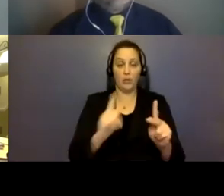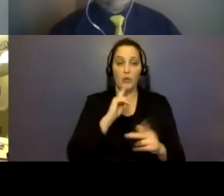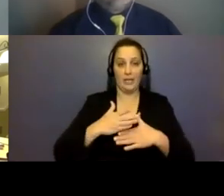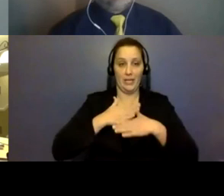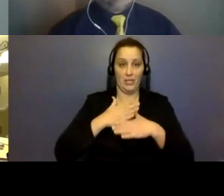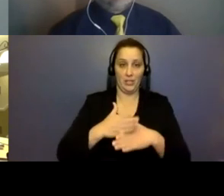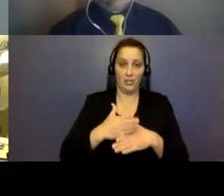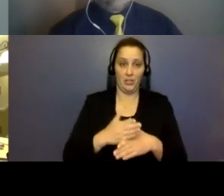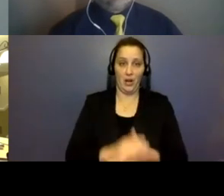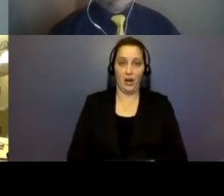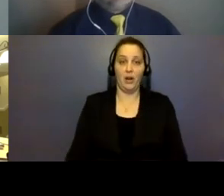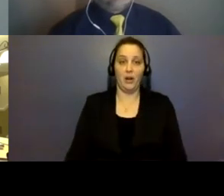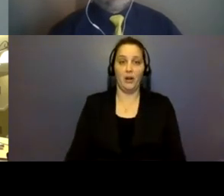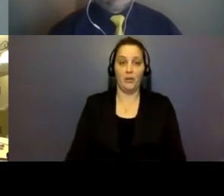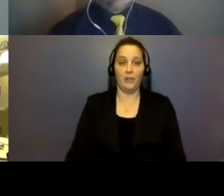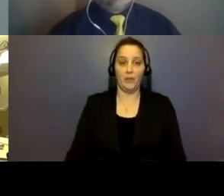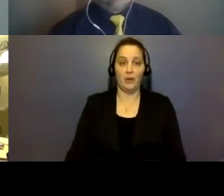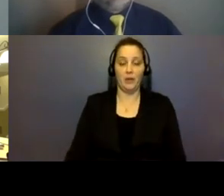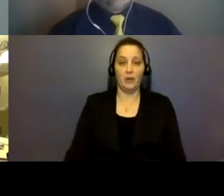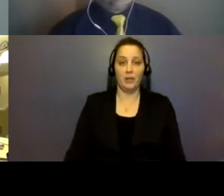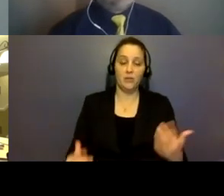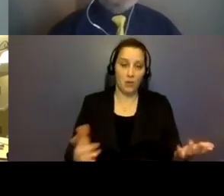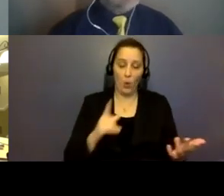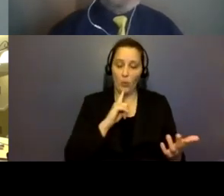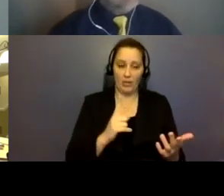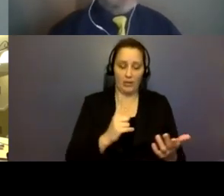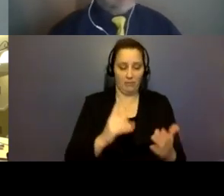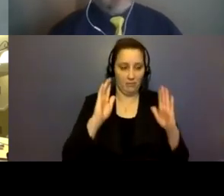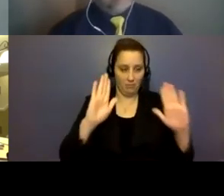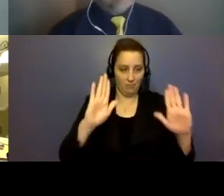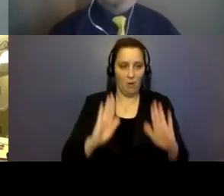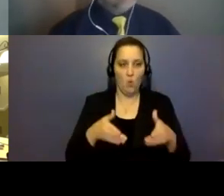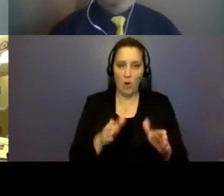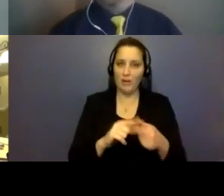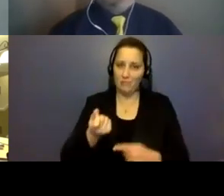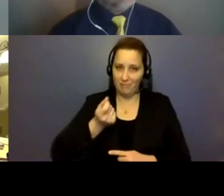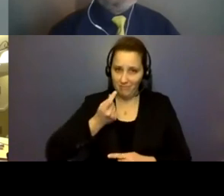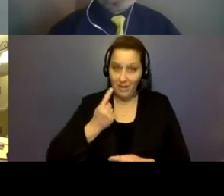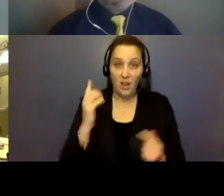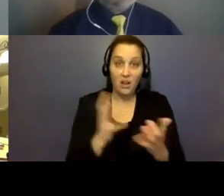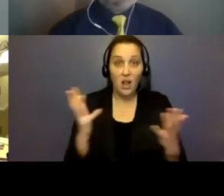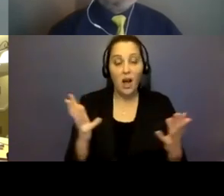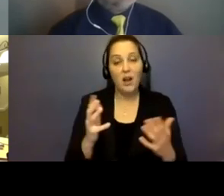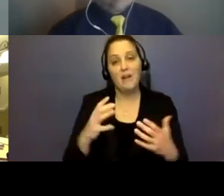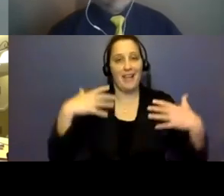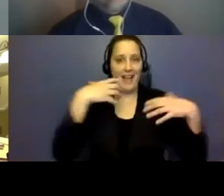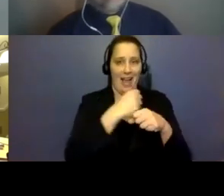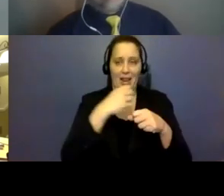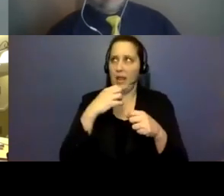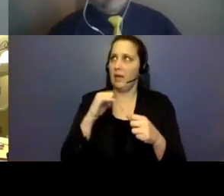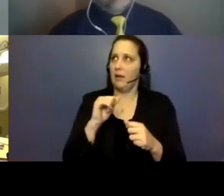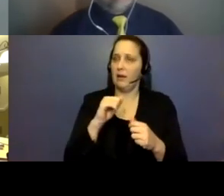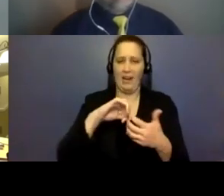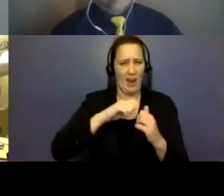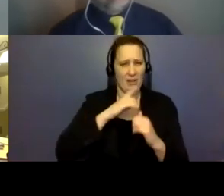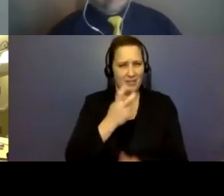believe is a really, really rich point of understanding. There are a lot of anacronyms.